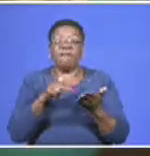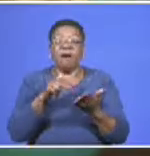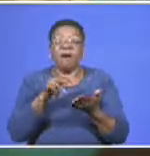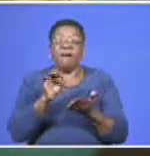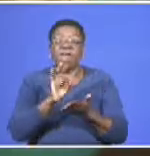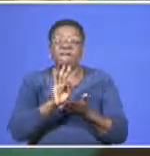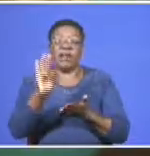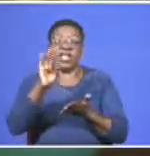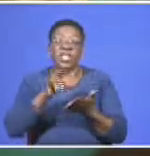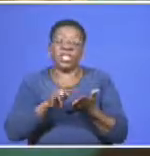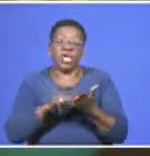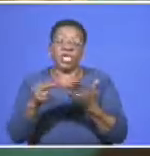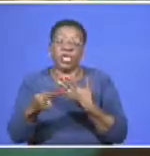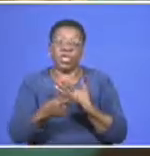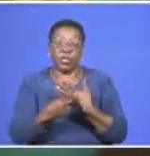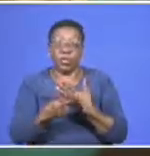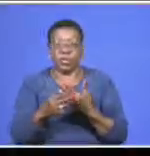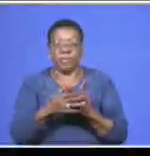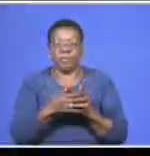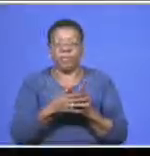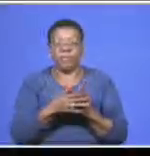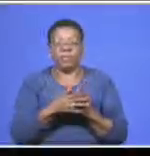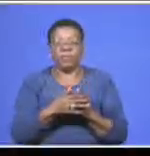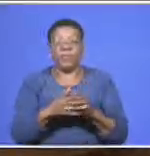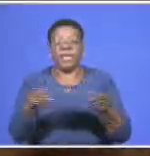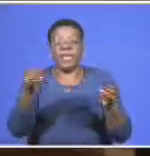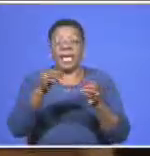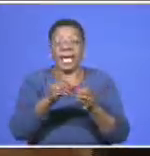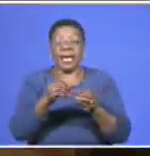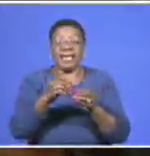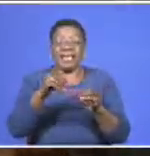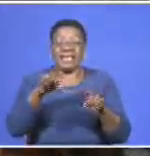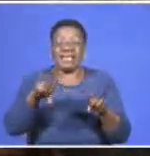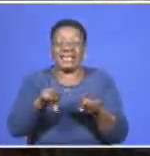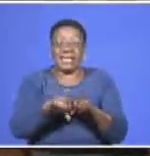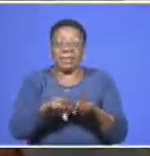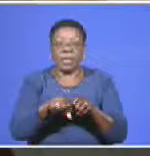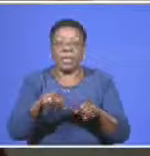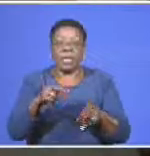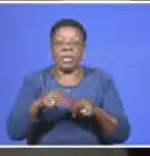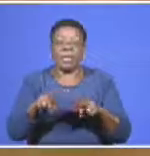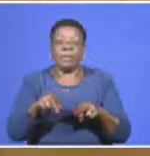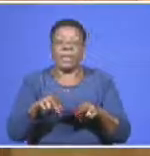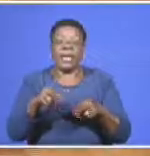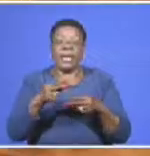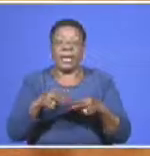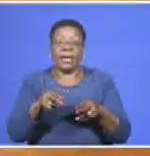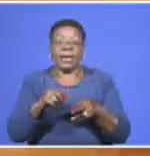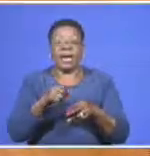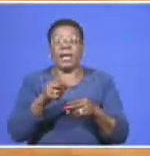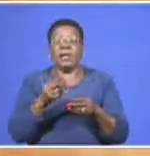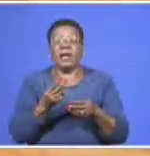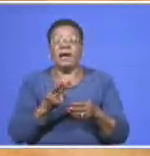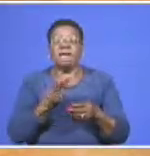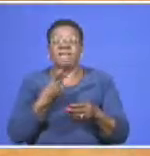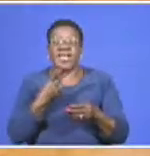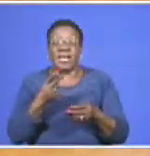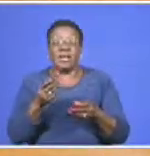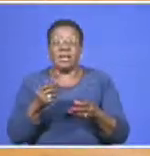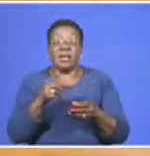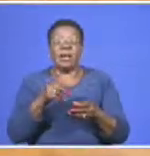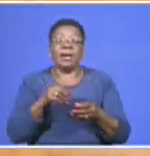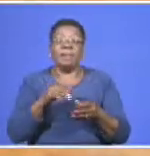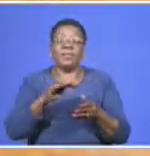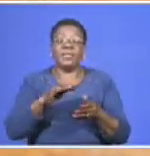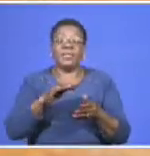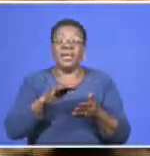different, but yet a little bit familiar. He added cinnamon, nutmeg, eggs, and vanilla to the mix and dipped the bread